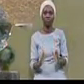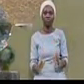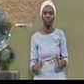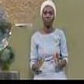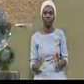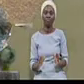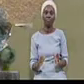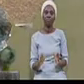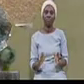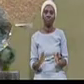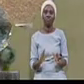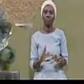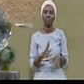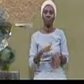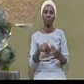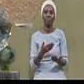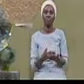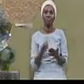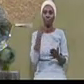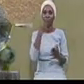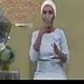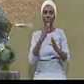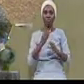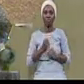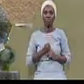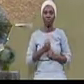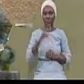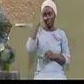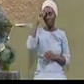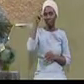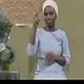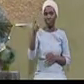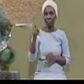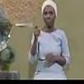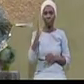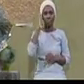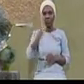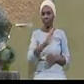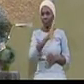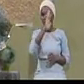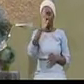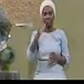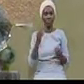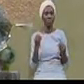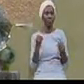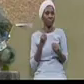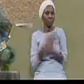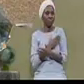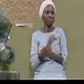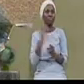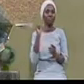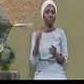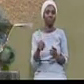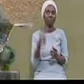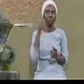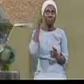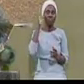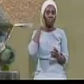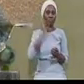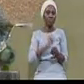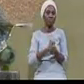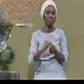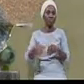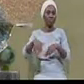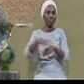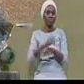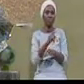due. All who receive him need never fear. Yes, he will pass over